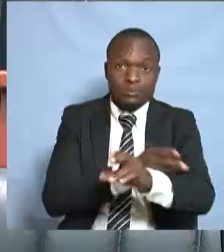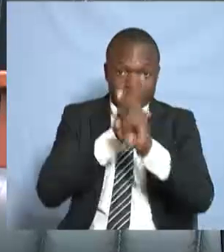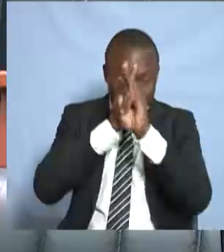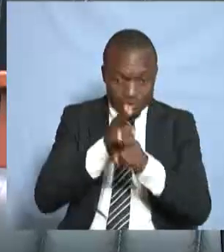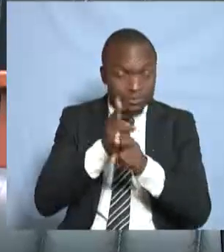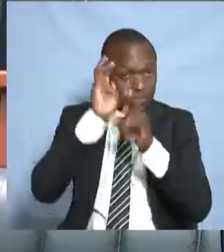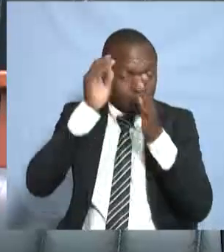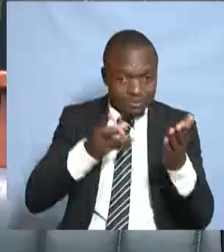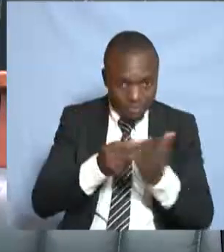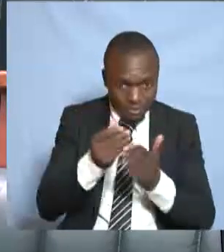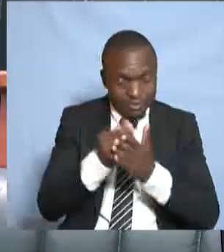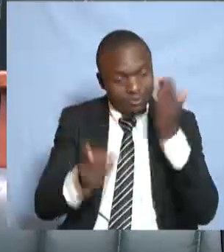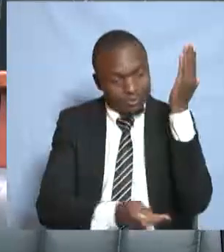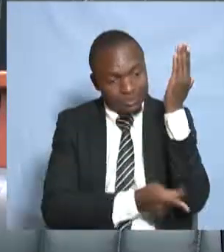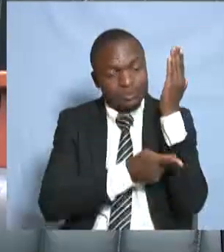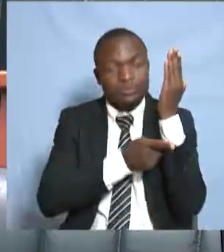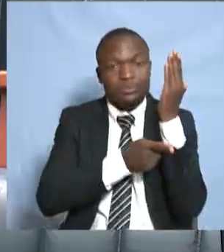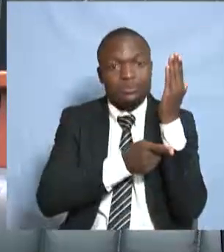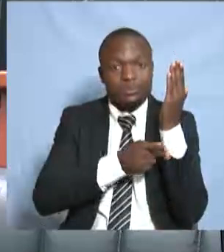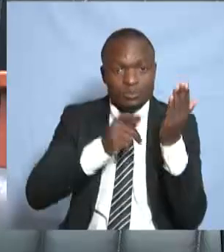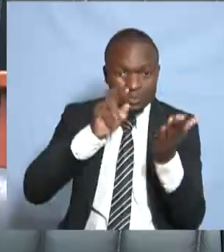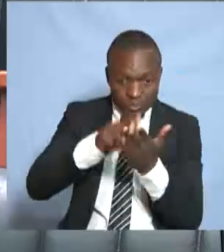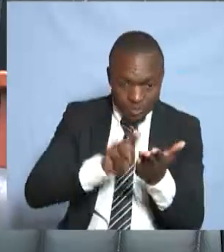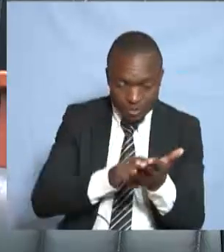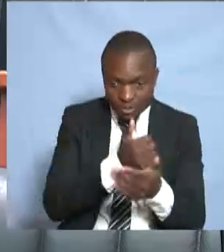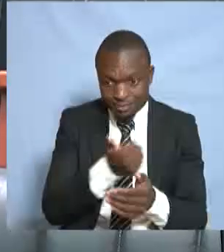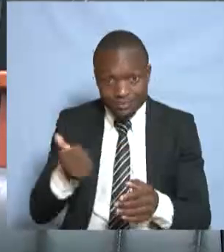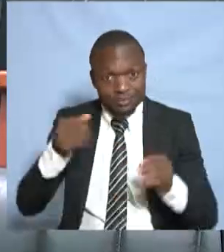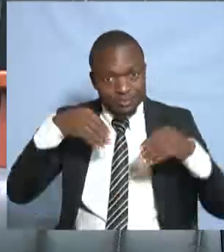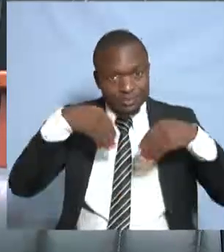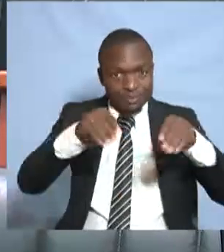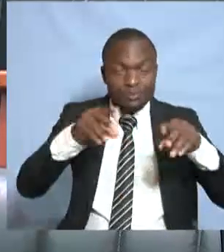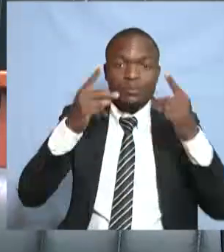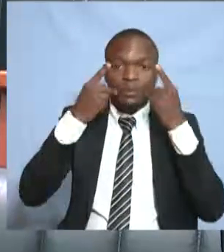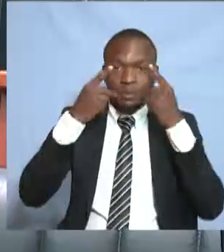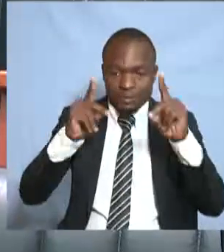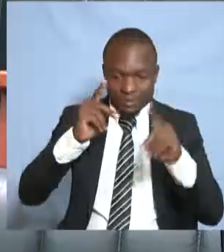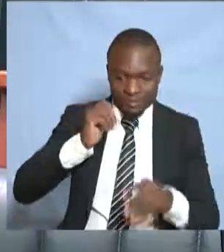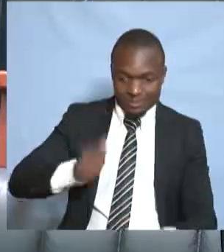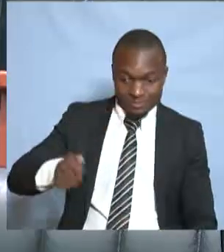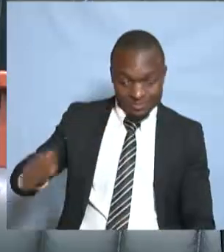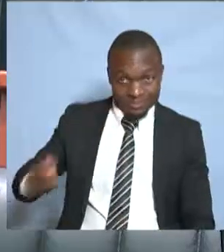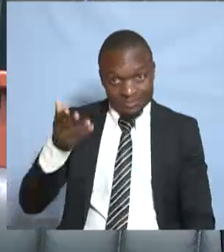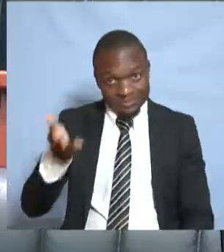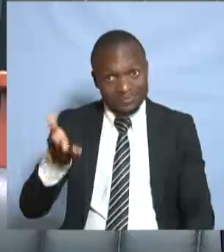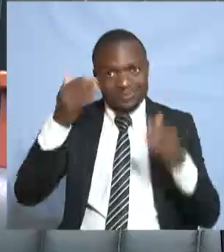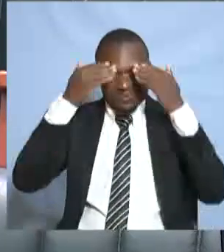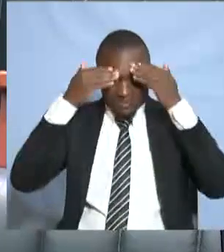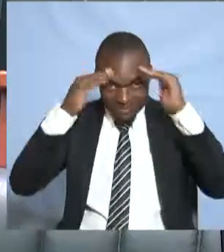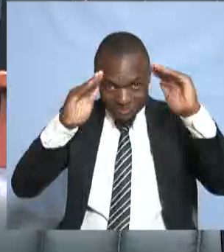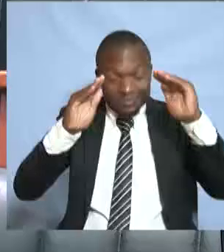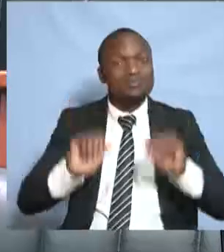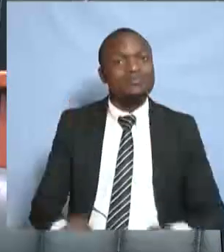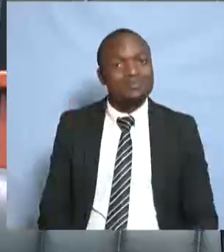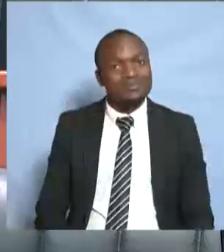Finance to develop regulations on any disposal of any public asset. I am aware, for